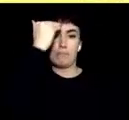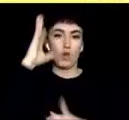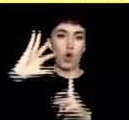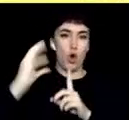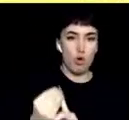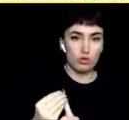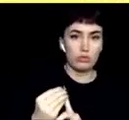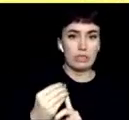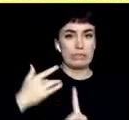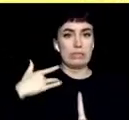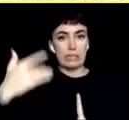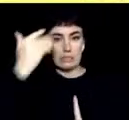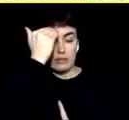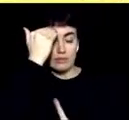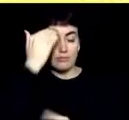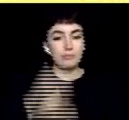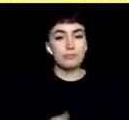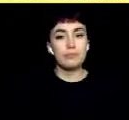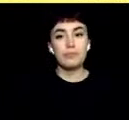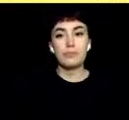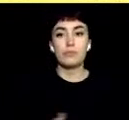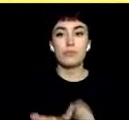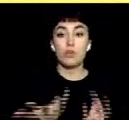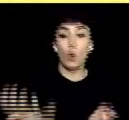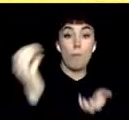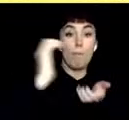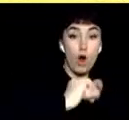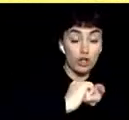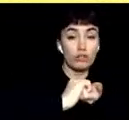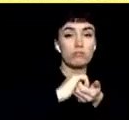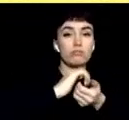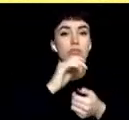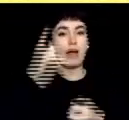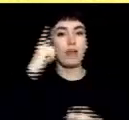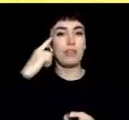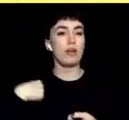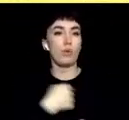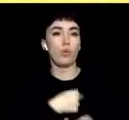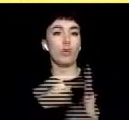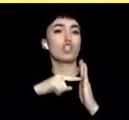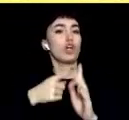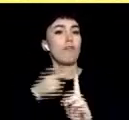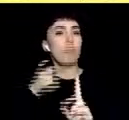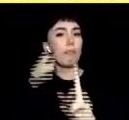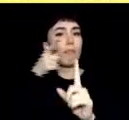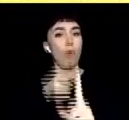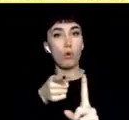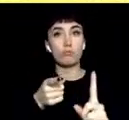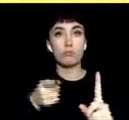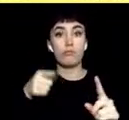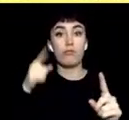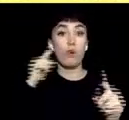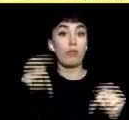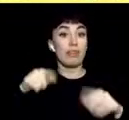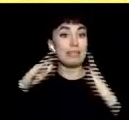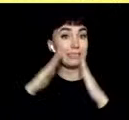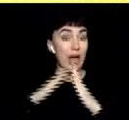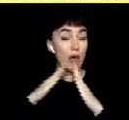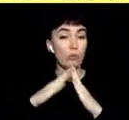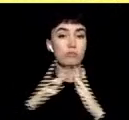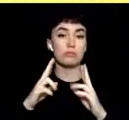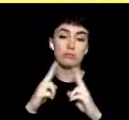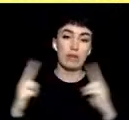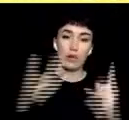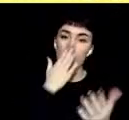great part of this community and working in partnership. And I think that we are starting from a point in this town very, very, very